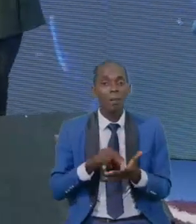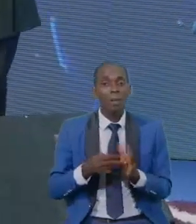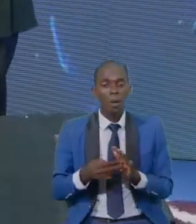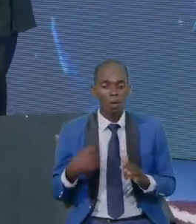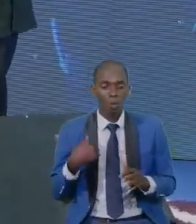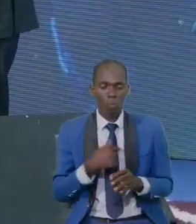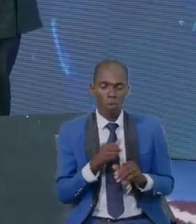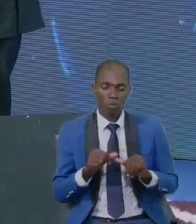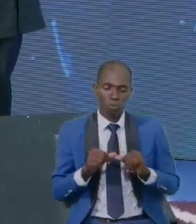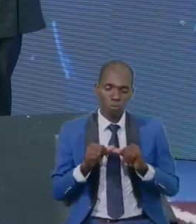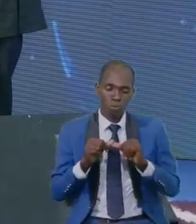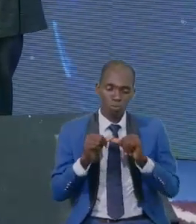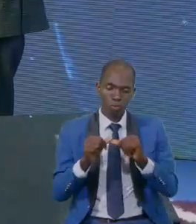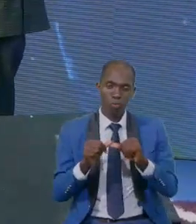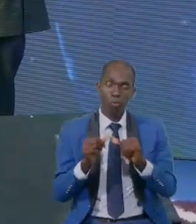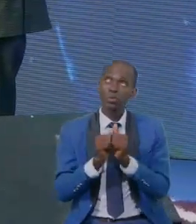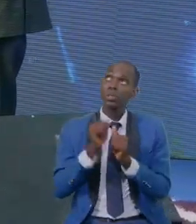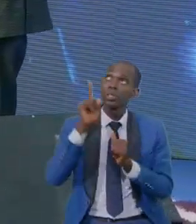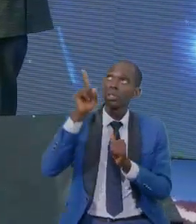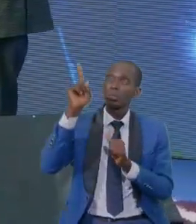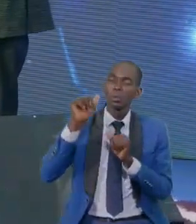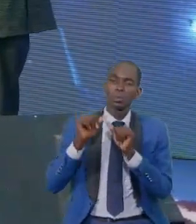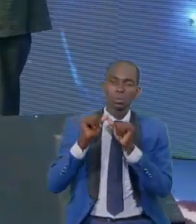him. He continues with us.